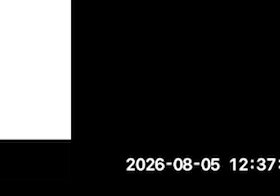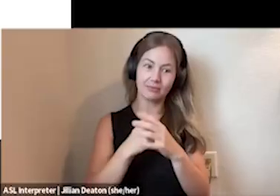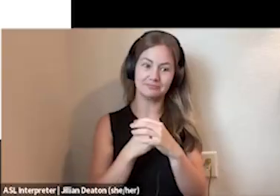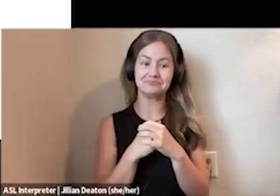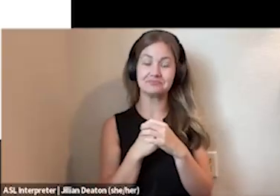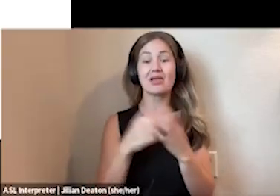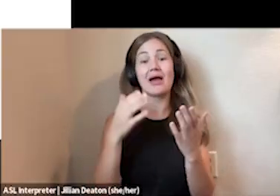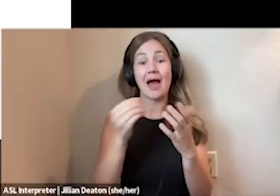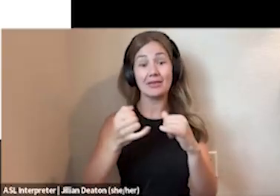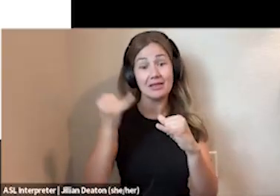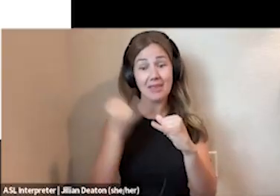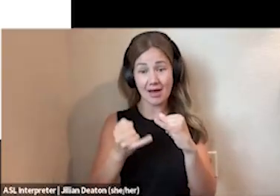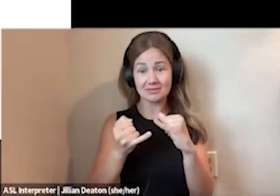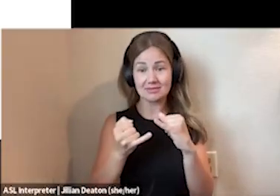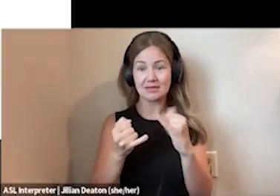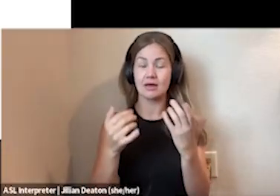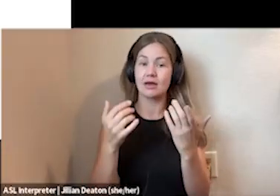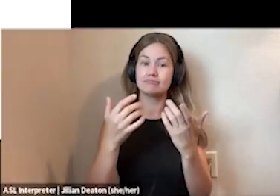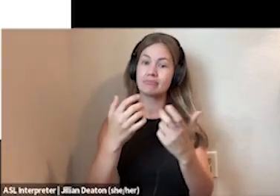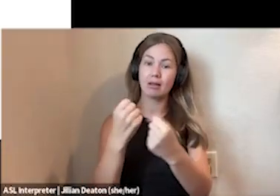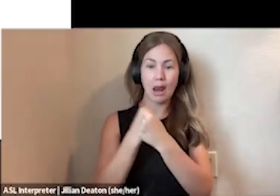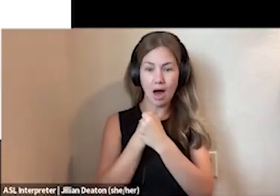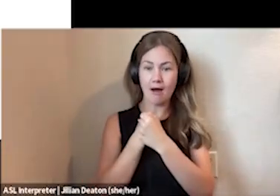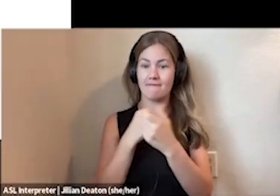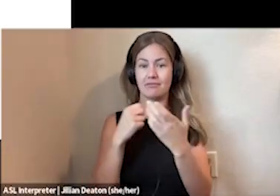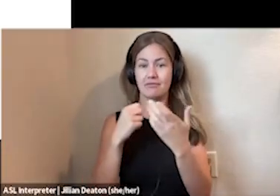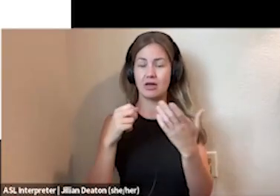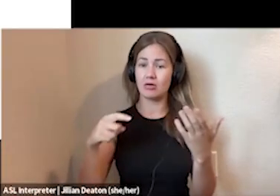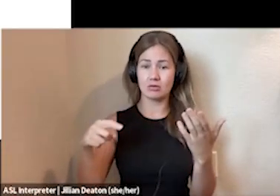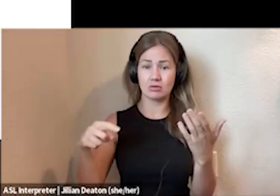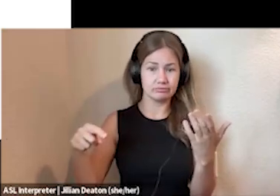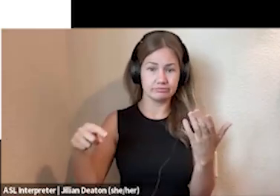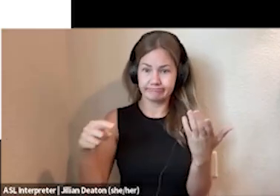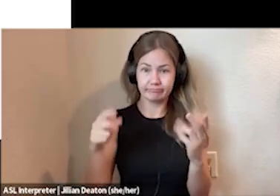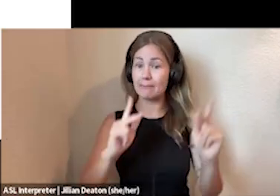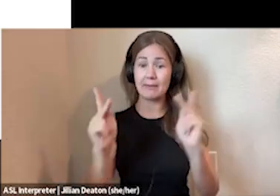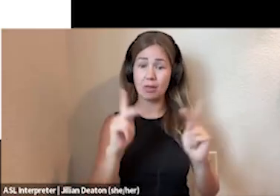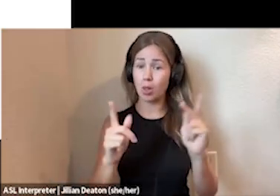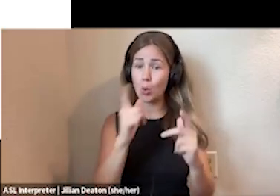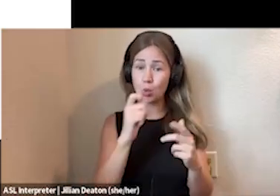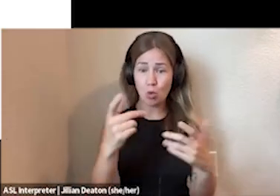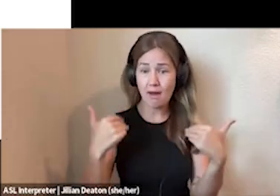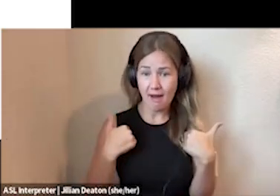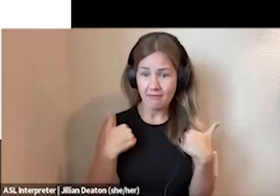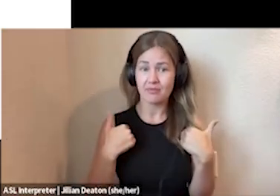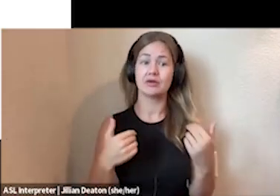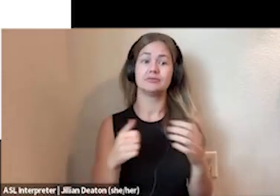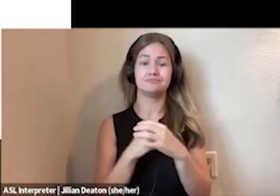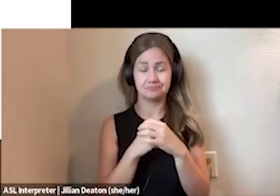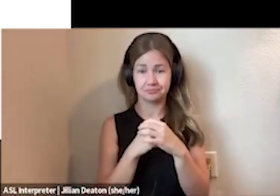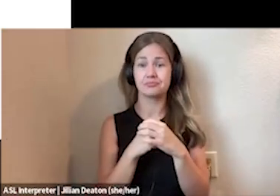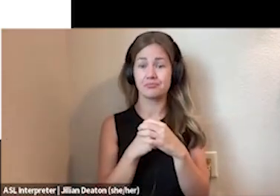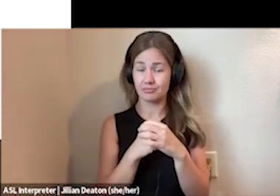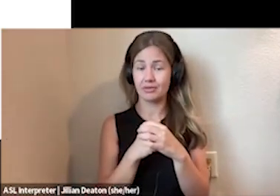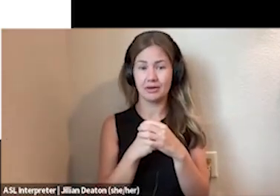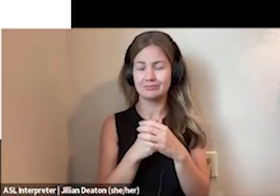And then the last one is love the ones you're with. It is development conventional wisdom that it